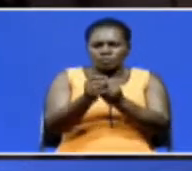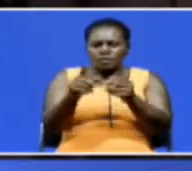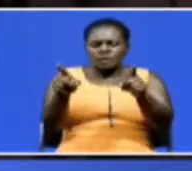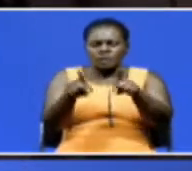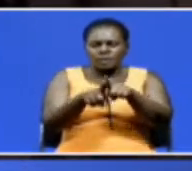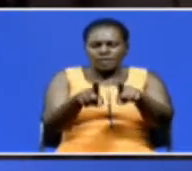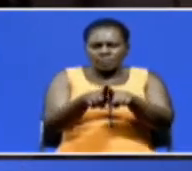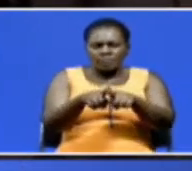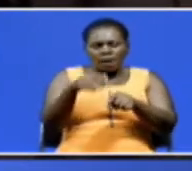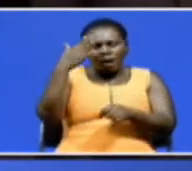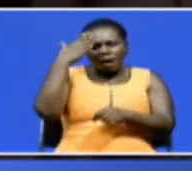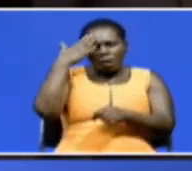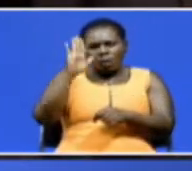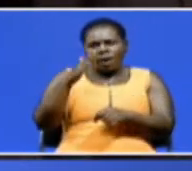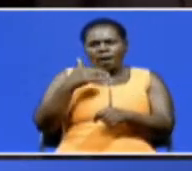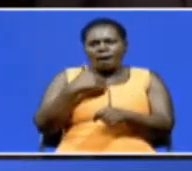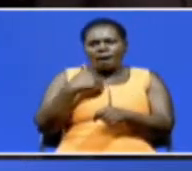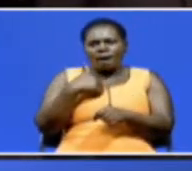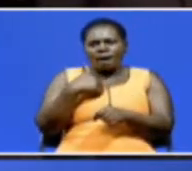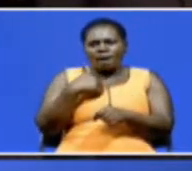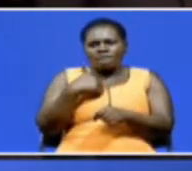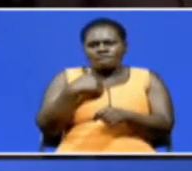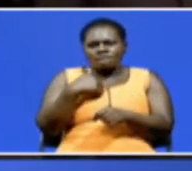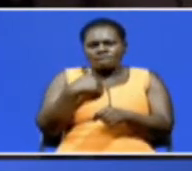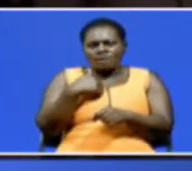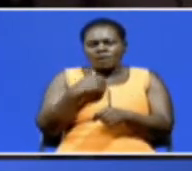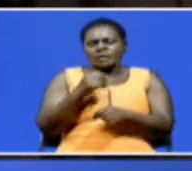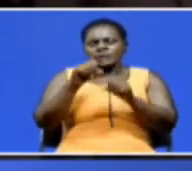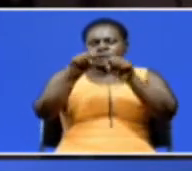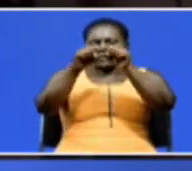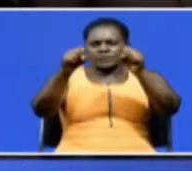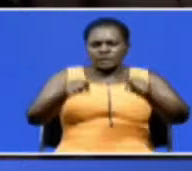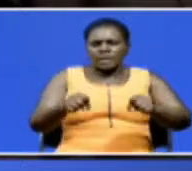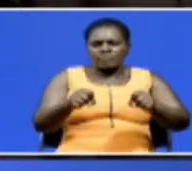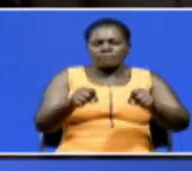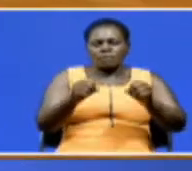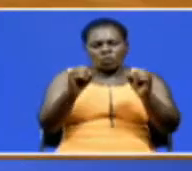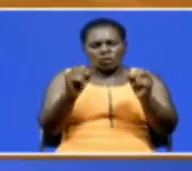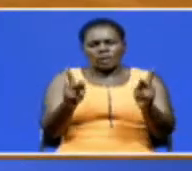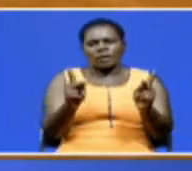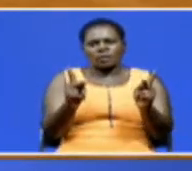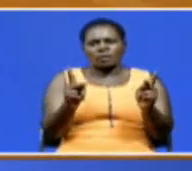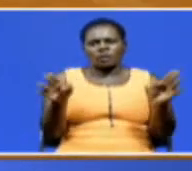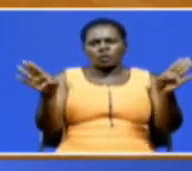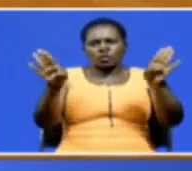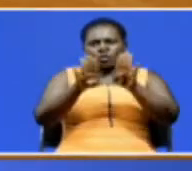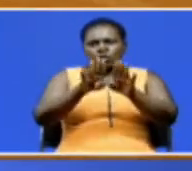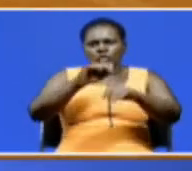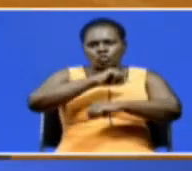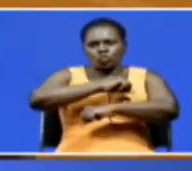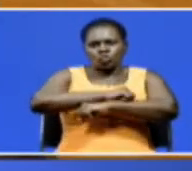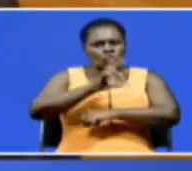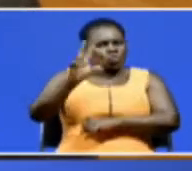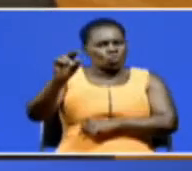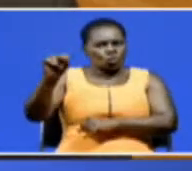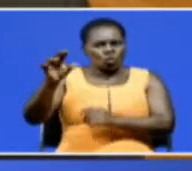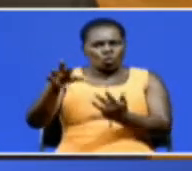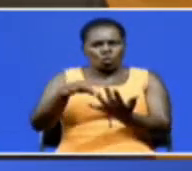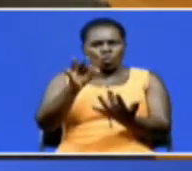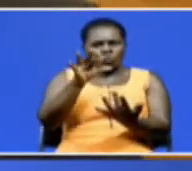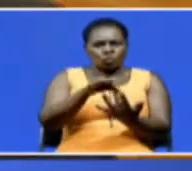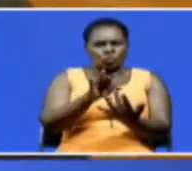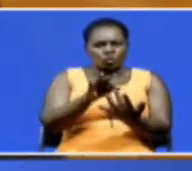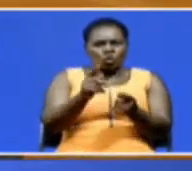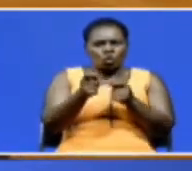we're, aware and have an alert system for anything that could go wrong, we shall be okay. Closure of schools should not be an option. It should be how